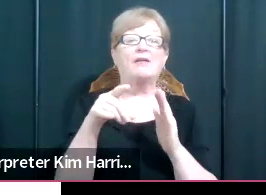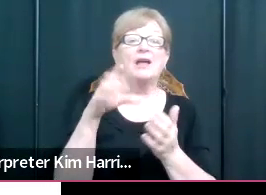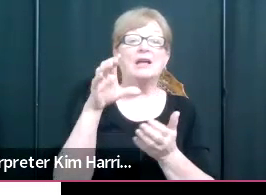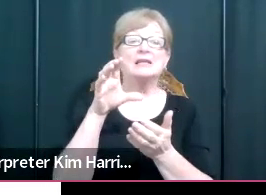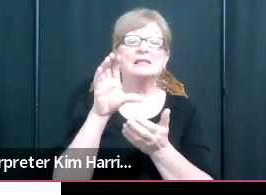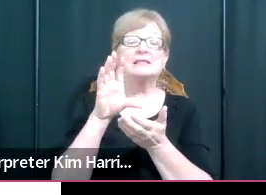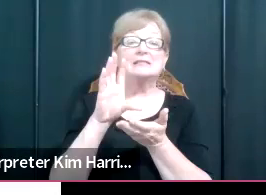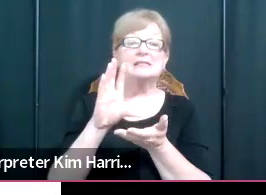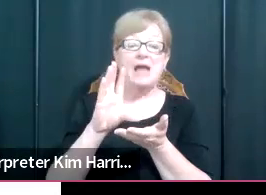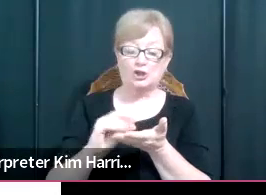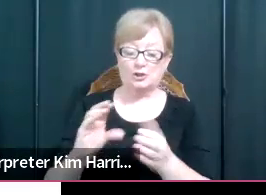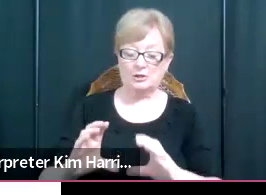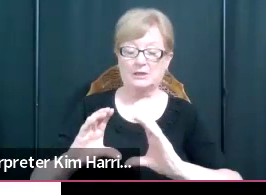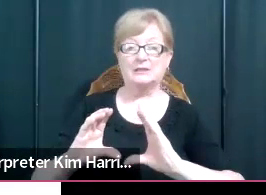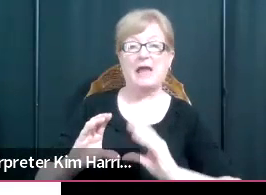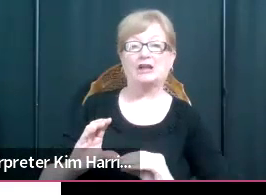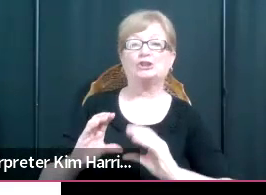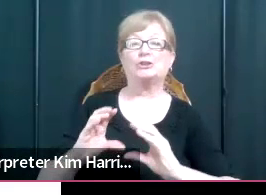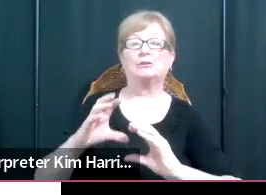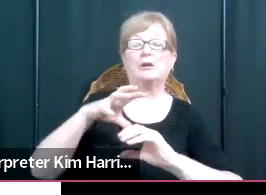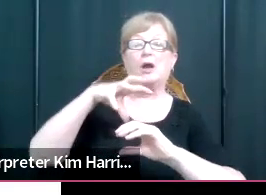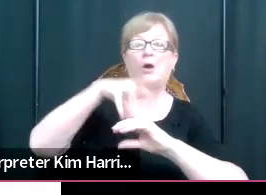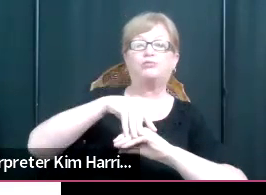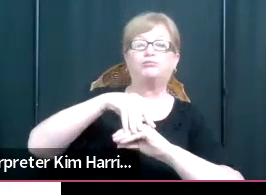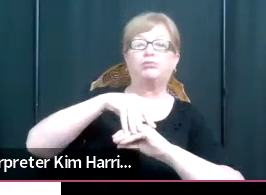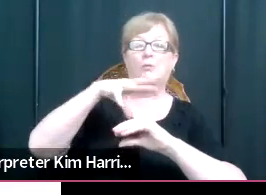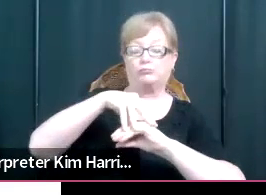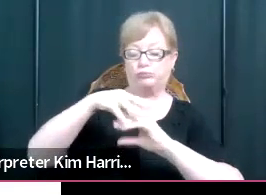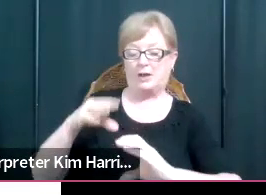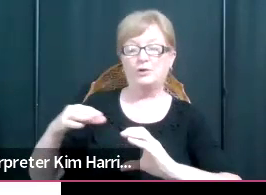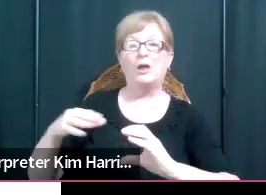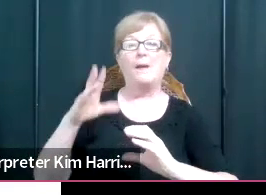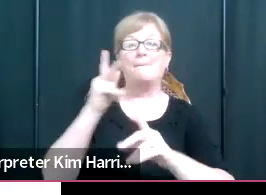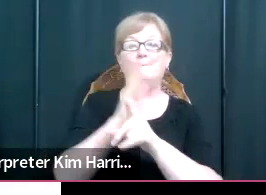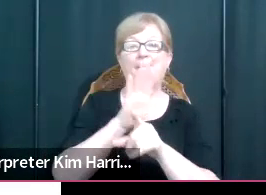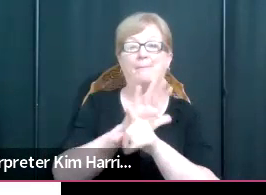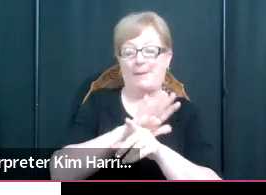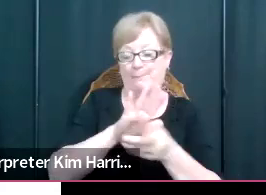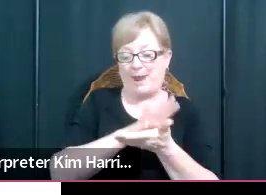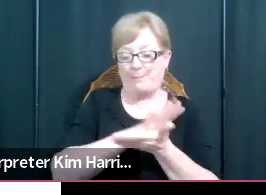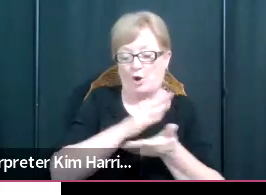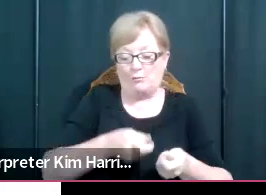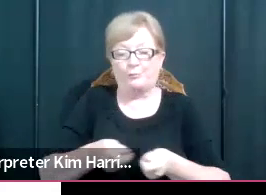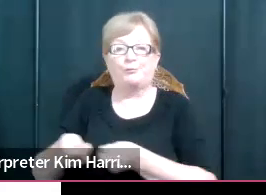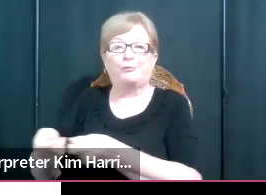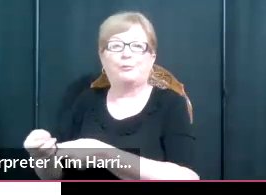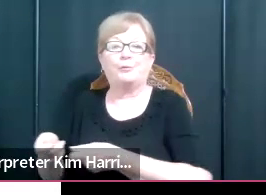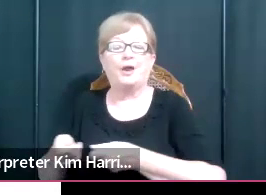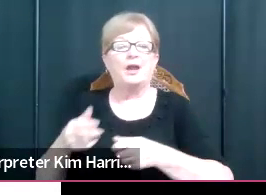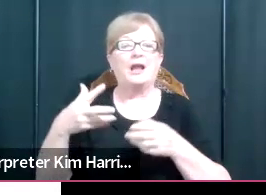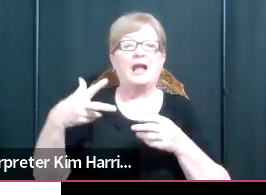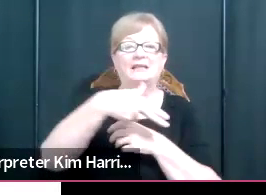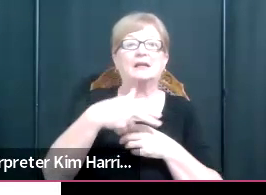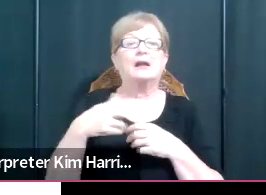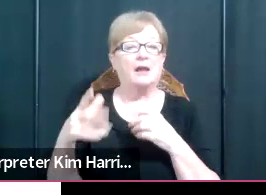cup to the table that you can cut with and kind of guide the paper through. We also have a number of paintbrushes with adapted